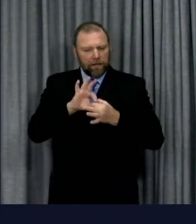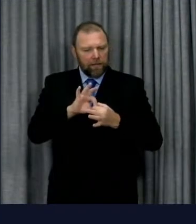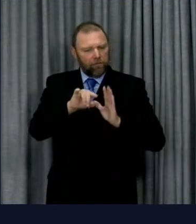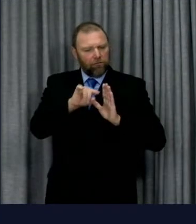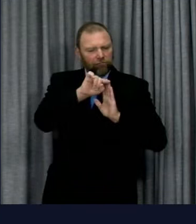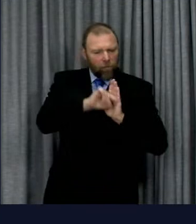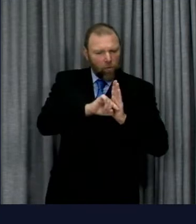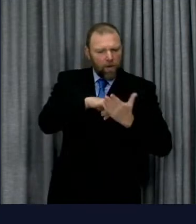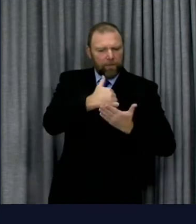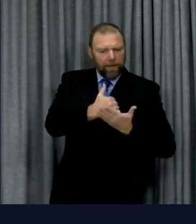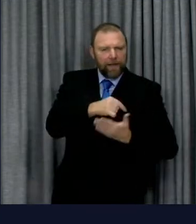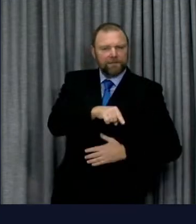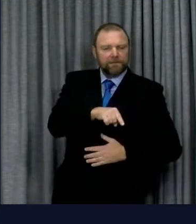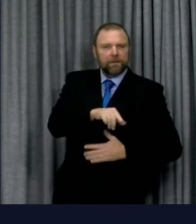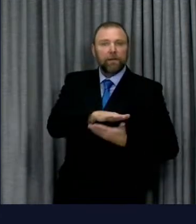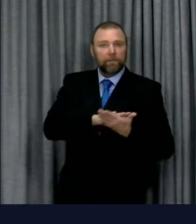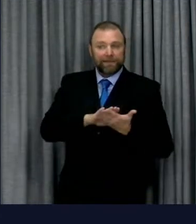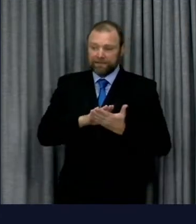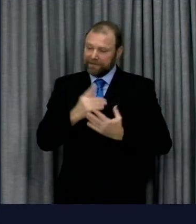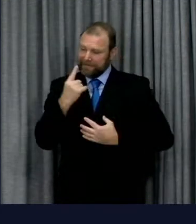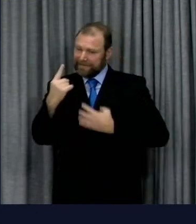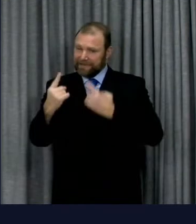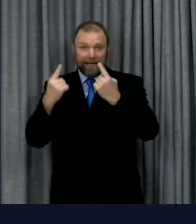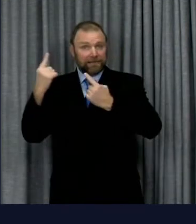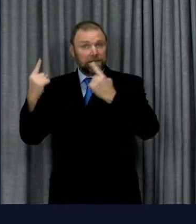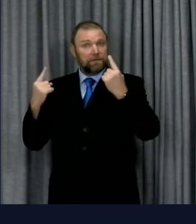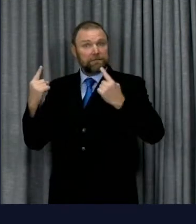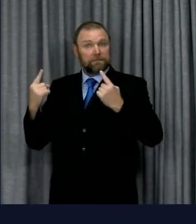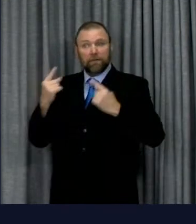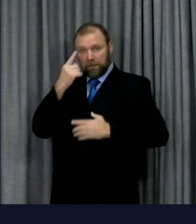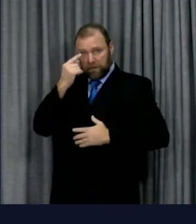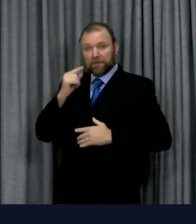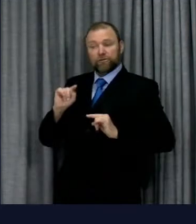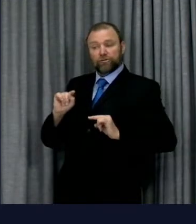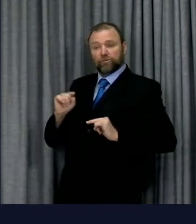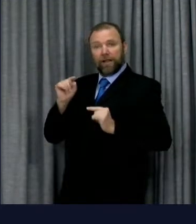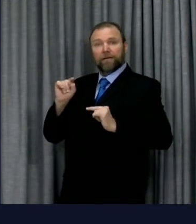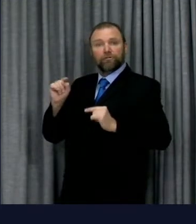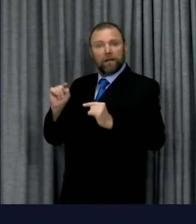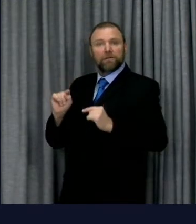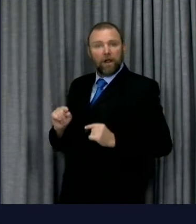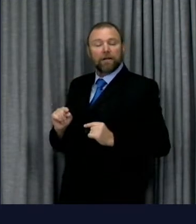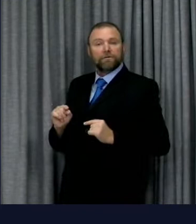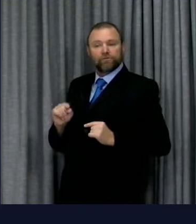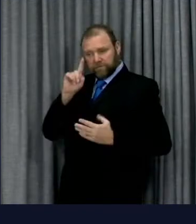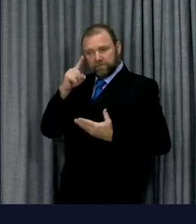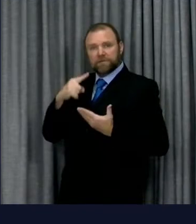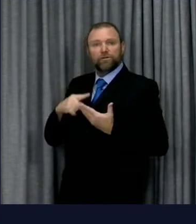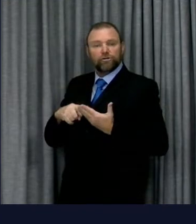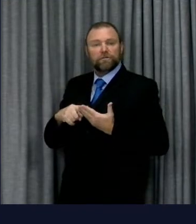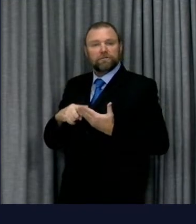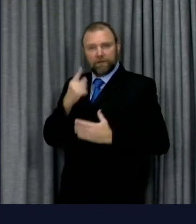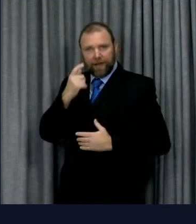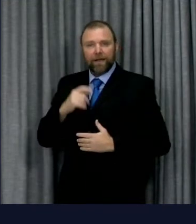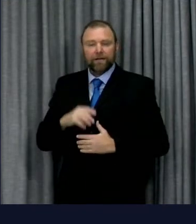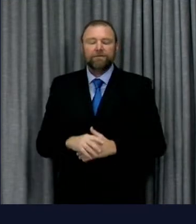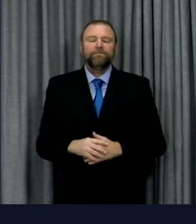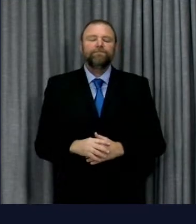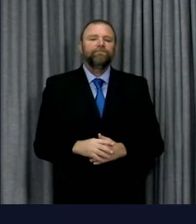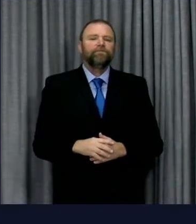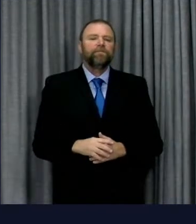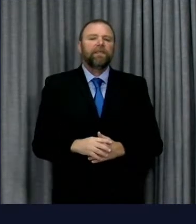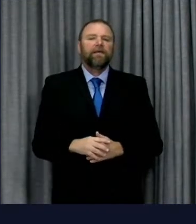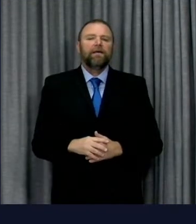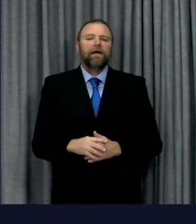be independent abilities to challenge some of the decisions that are made. The